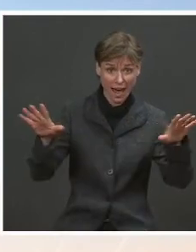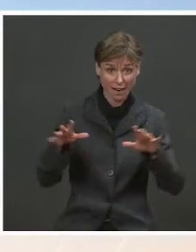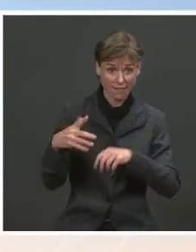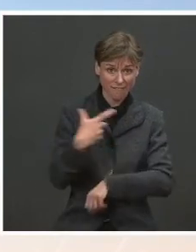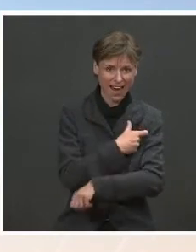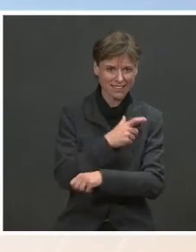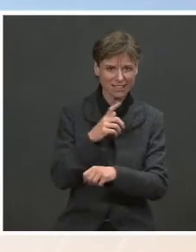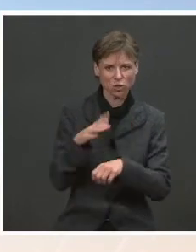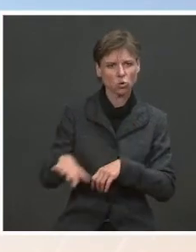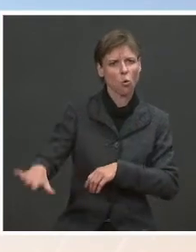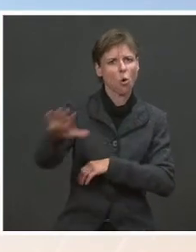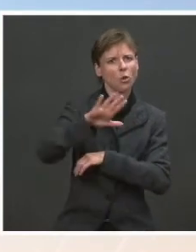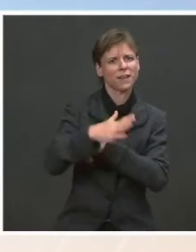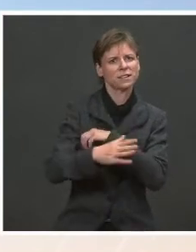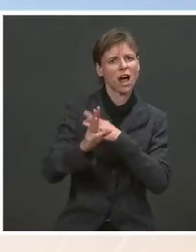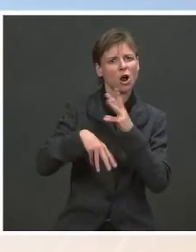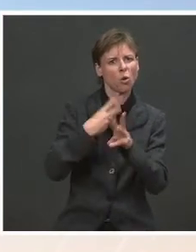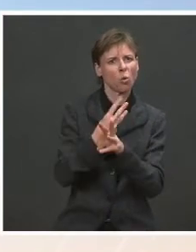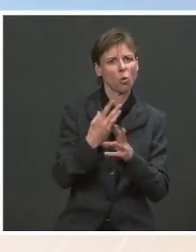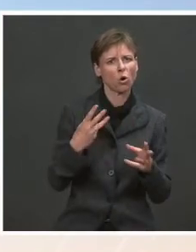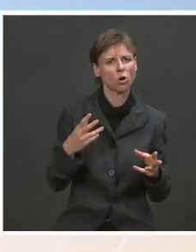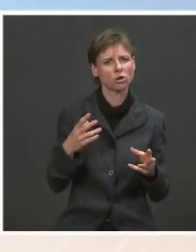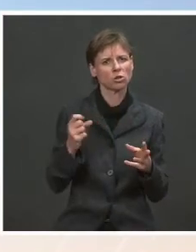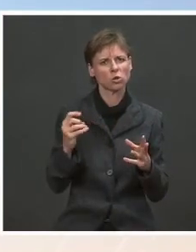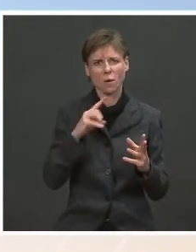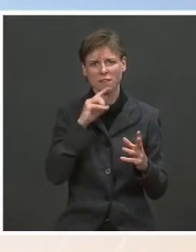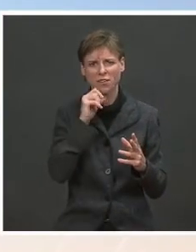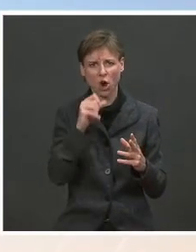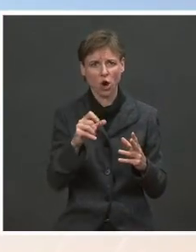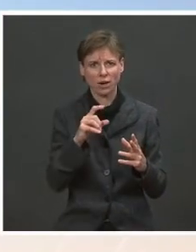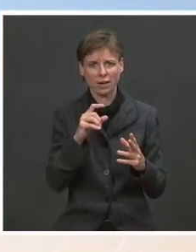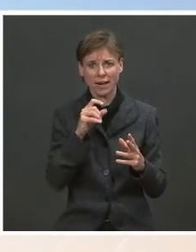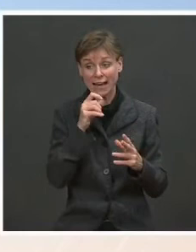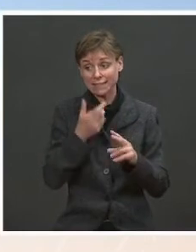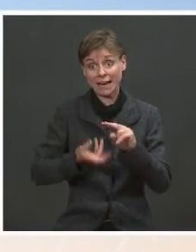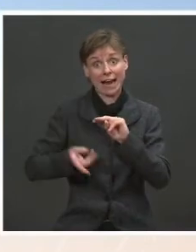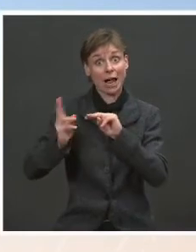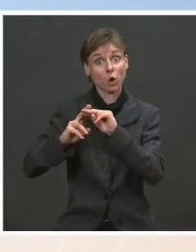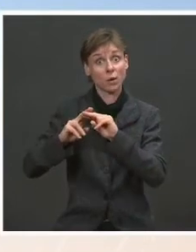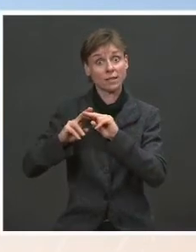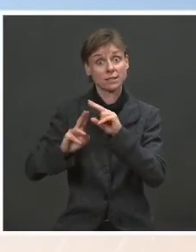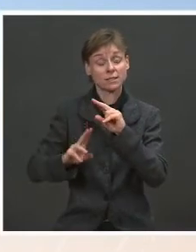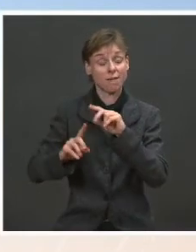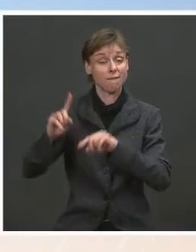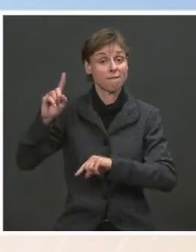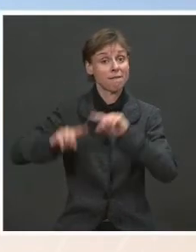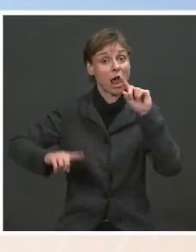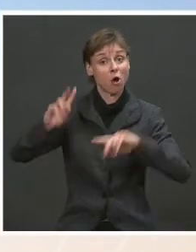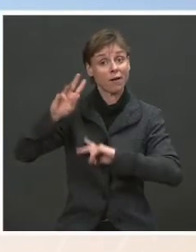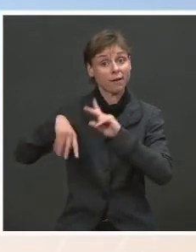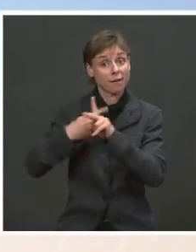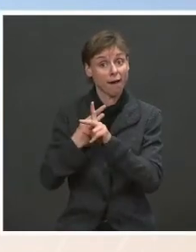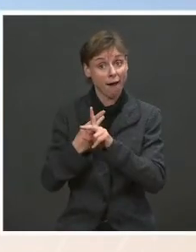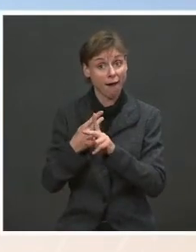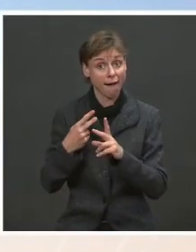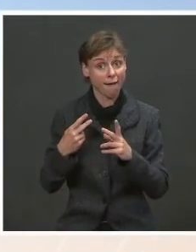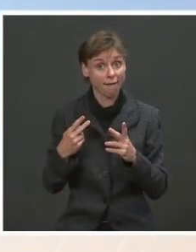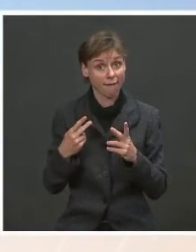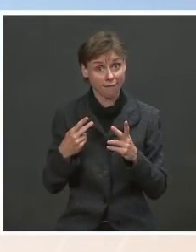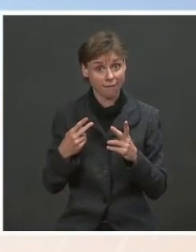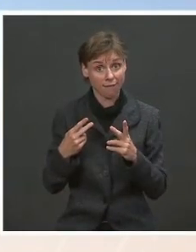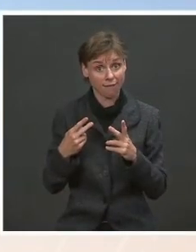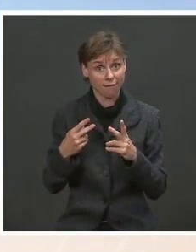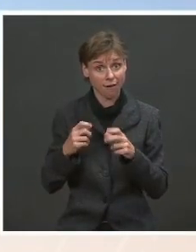aren't, increases in variants and all the other negative, consequences of not getting the pandemic